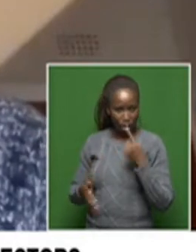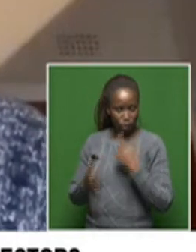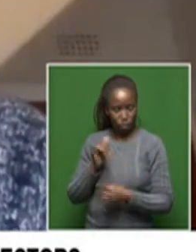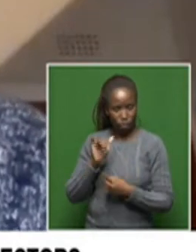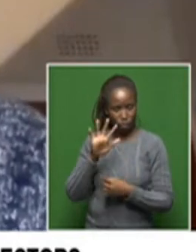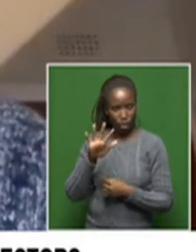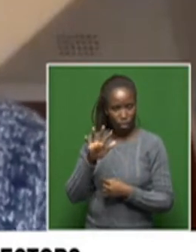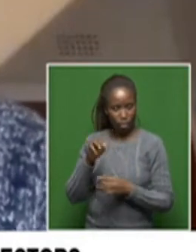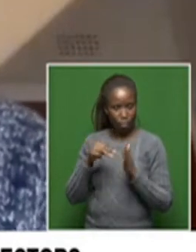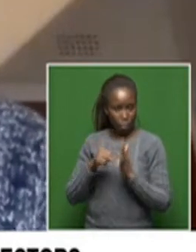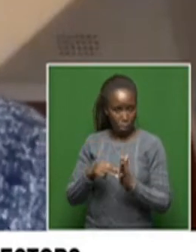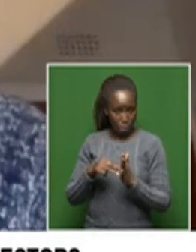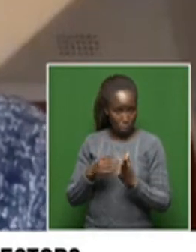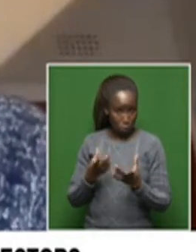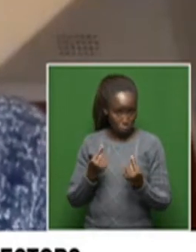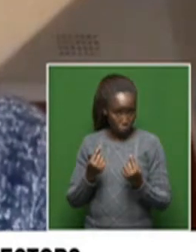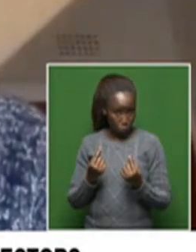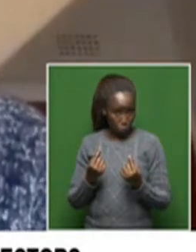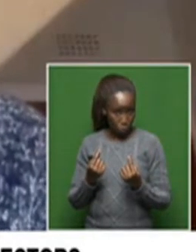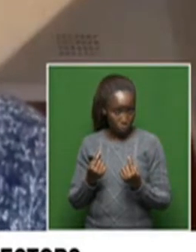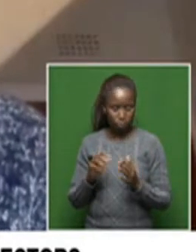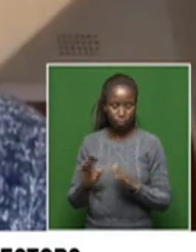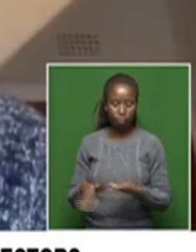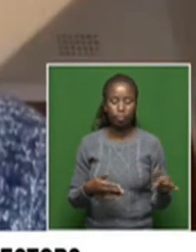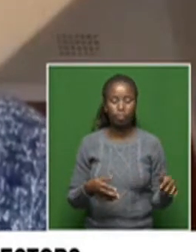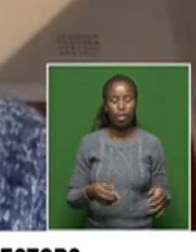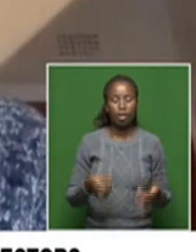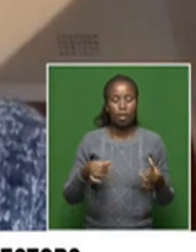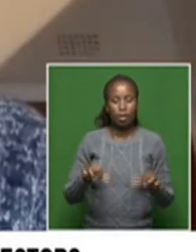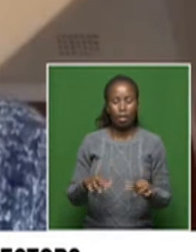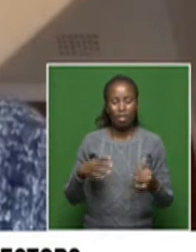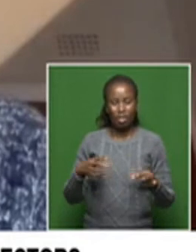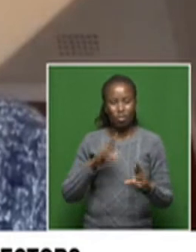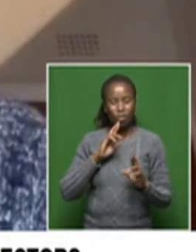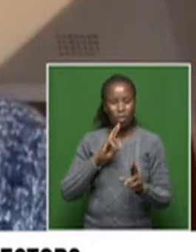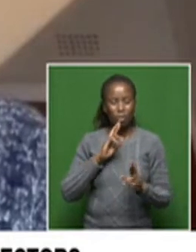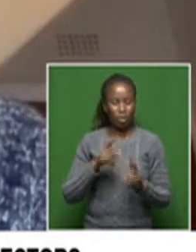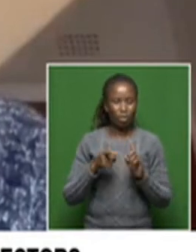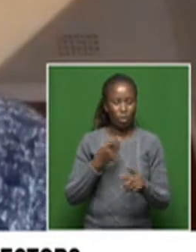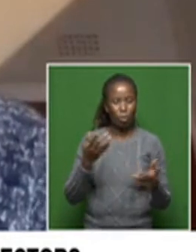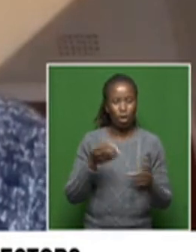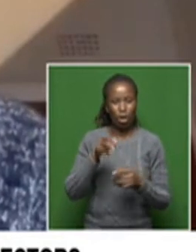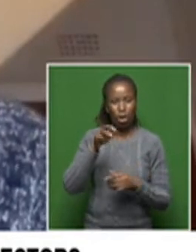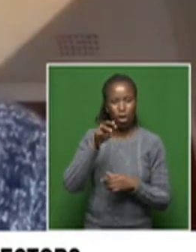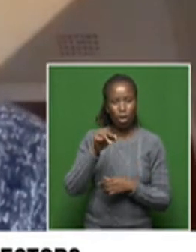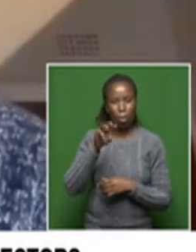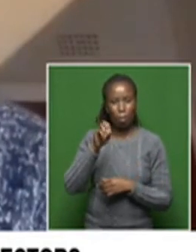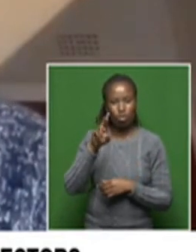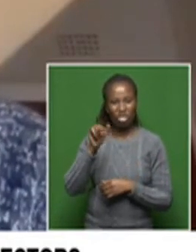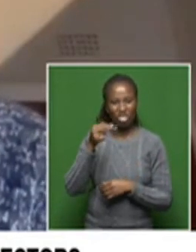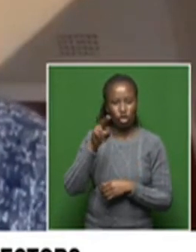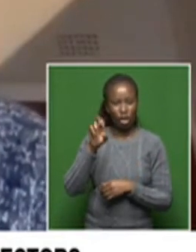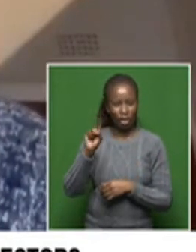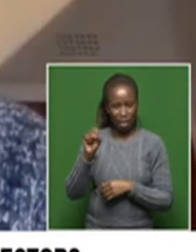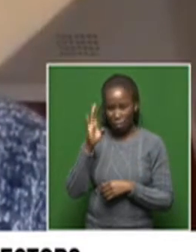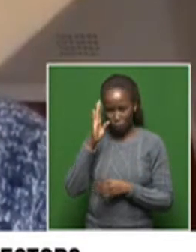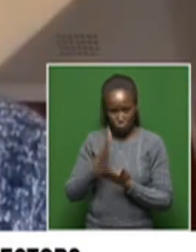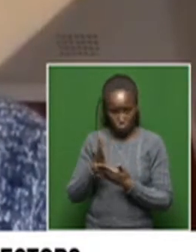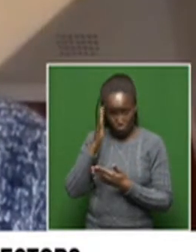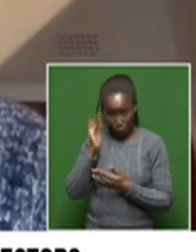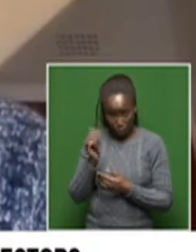plus? Her fourth question, there are reports of a new variant emerging in Mauritius. Does health know about this, and will there be